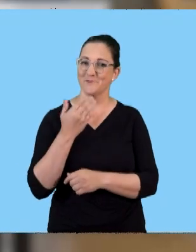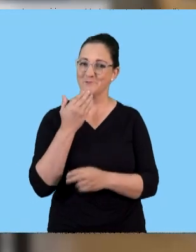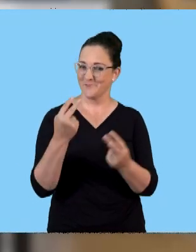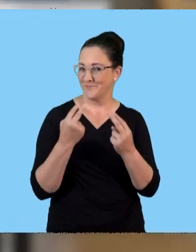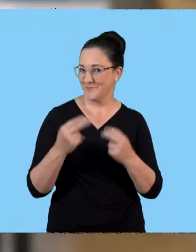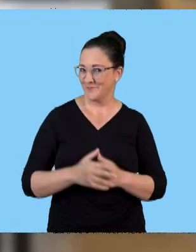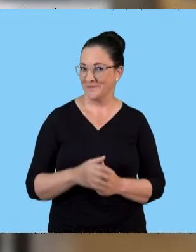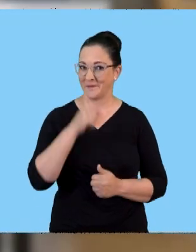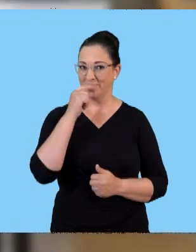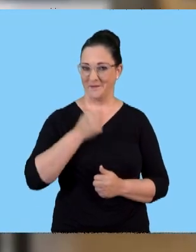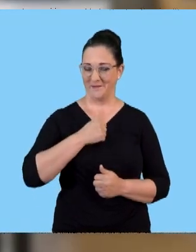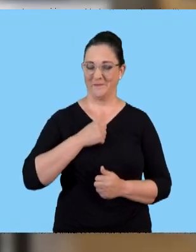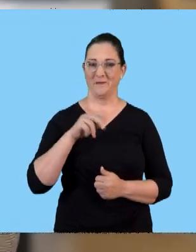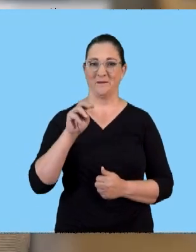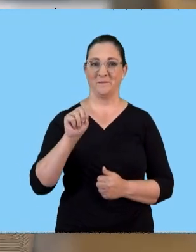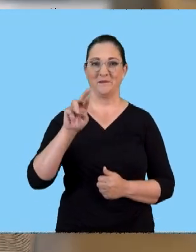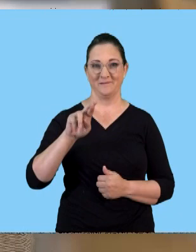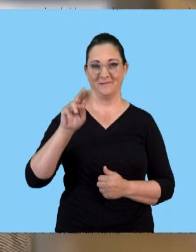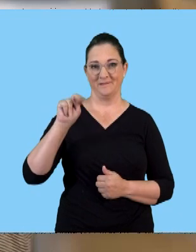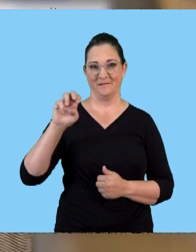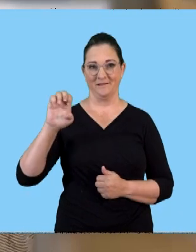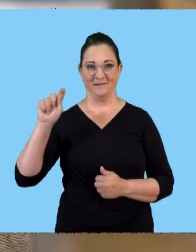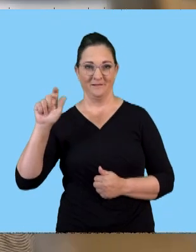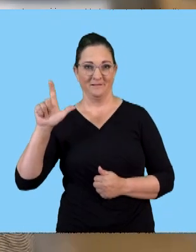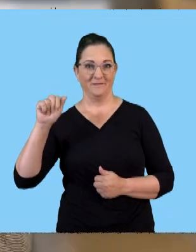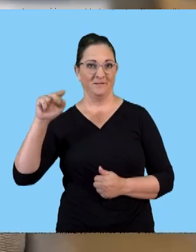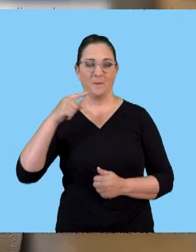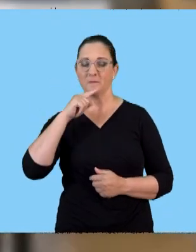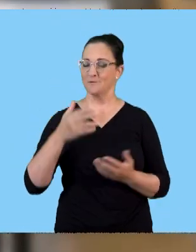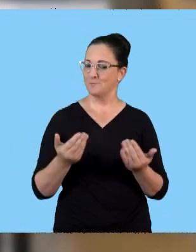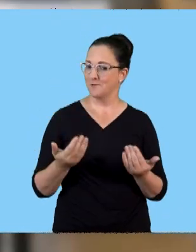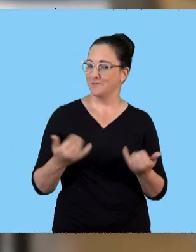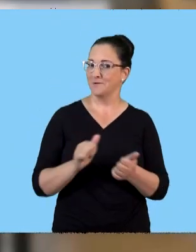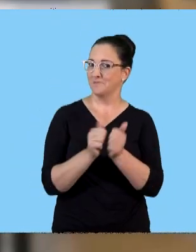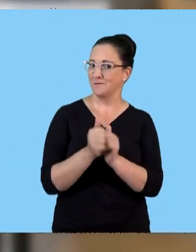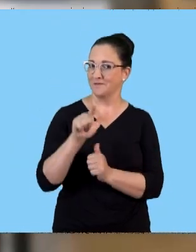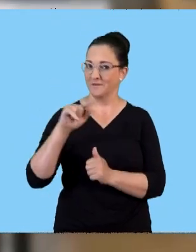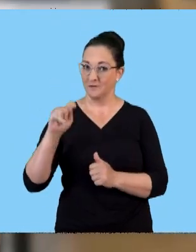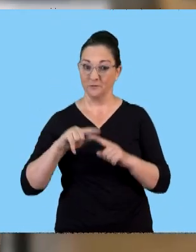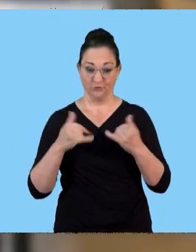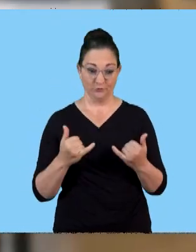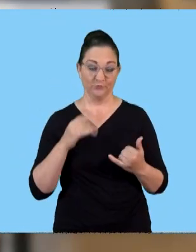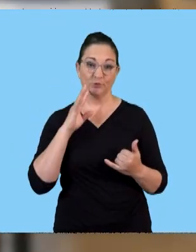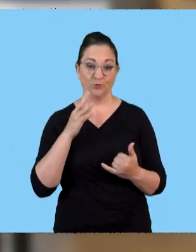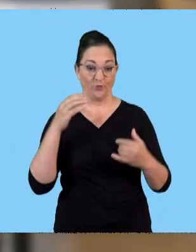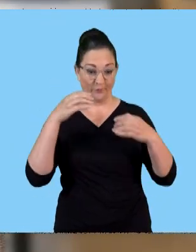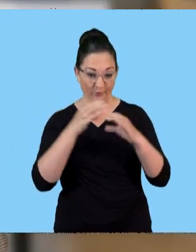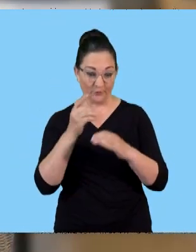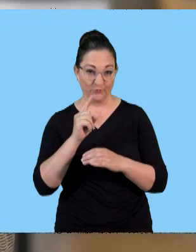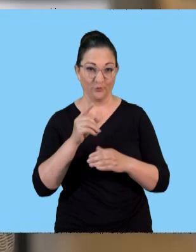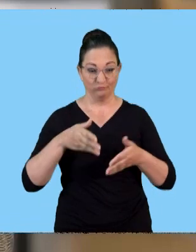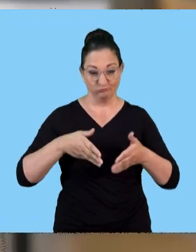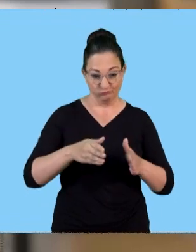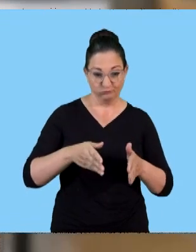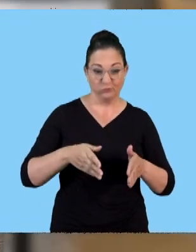our viewers out there. My name is Heinrich Neetling and welcome to Mathematical Literacy. In today's lesson, we'll be focusing on street maps,